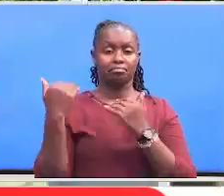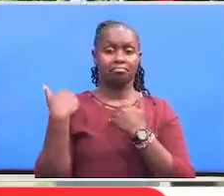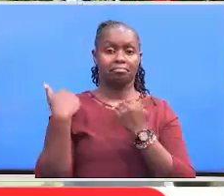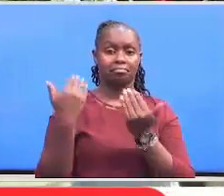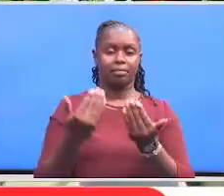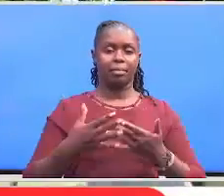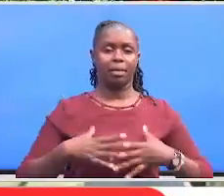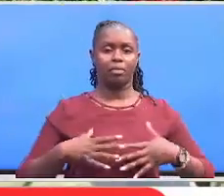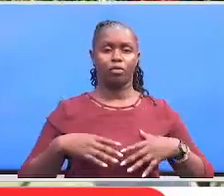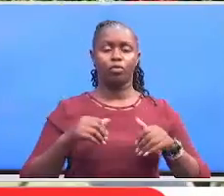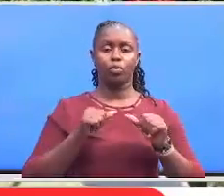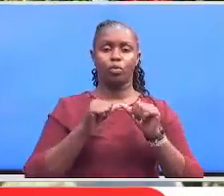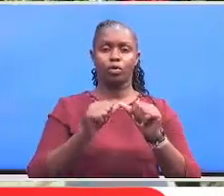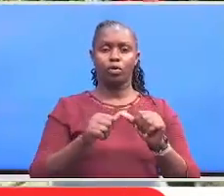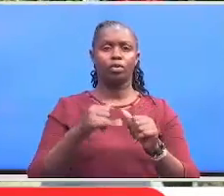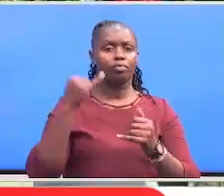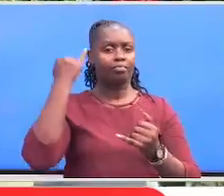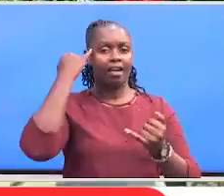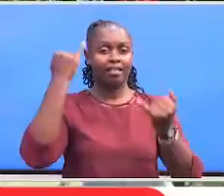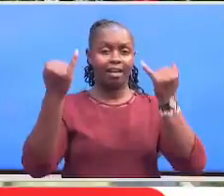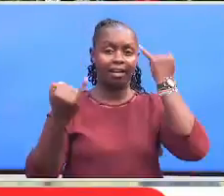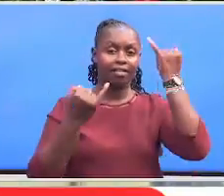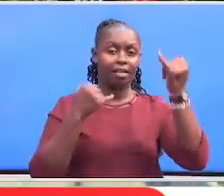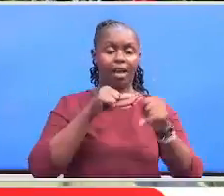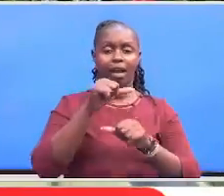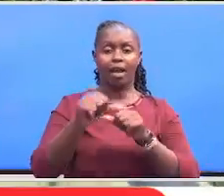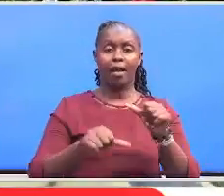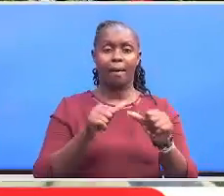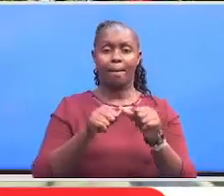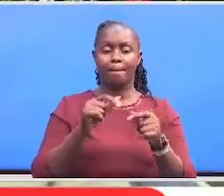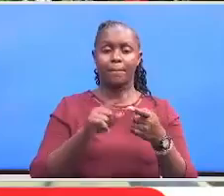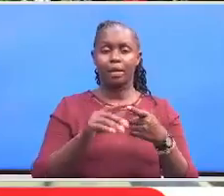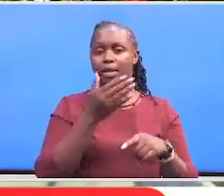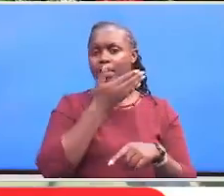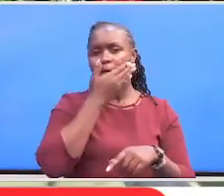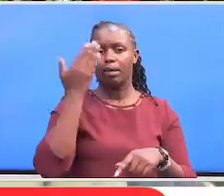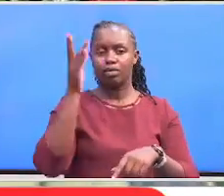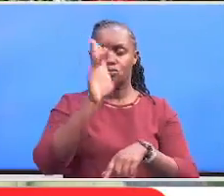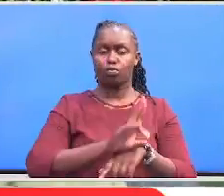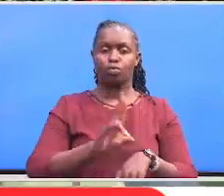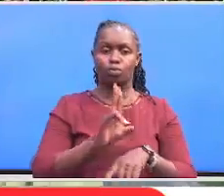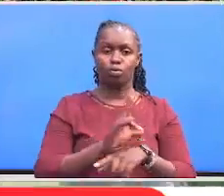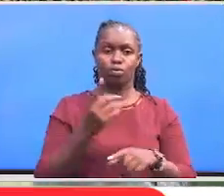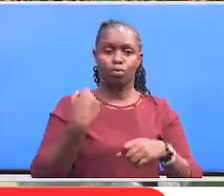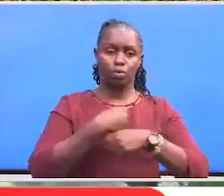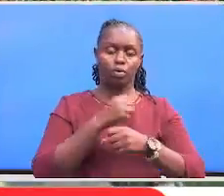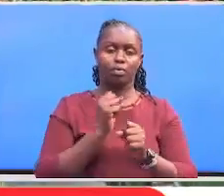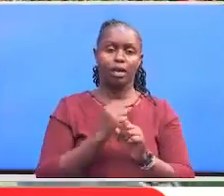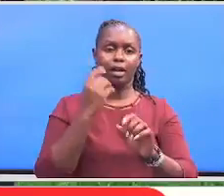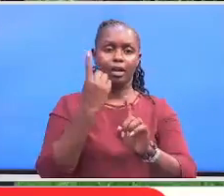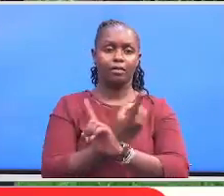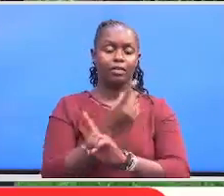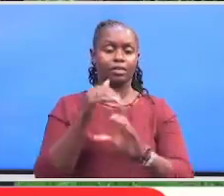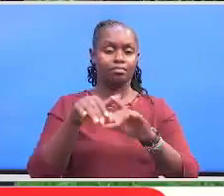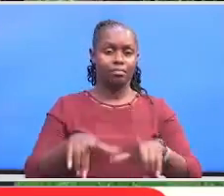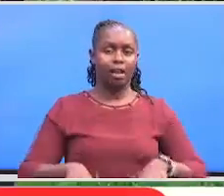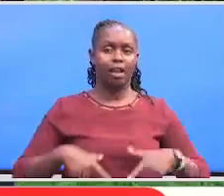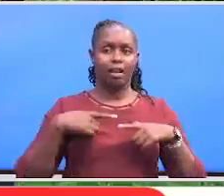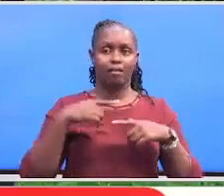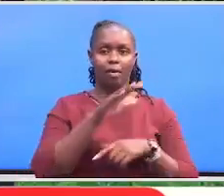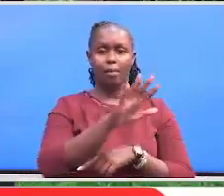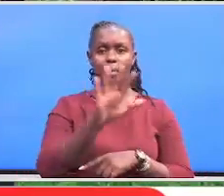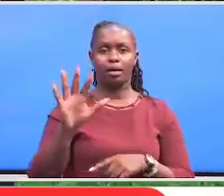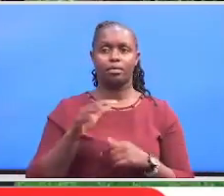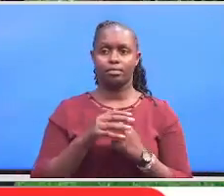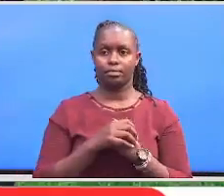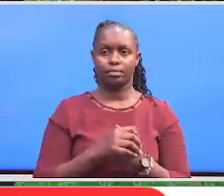continuously stimulate ideas about effective use of the fast-growing space to make a difference in their lives. The